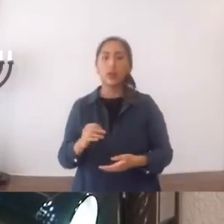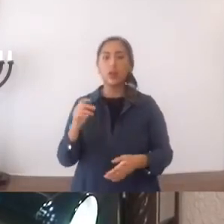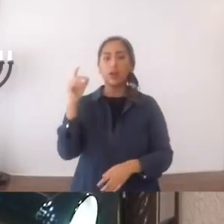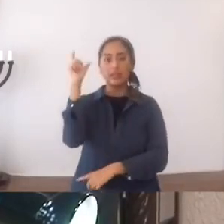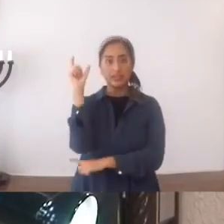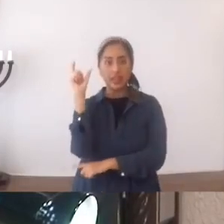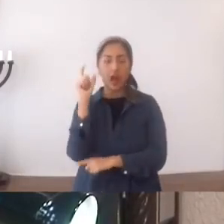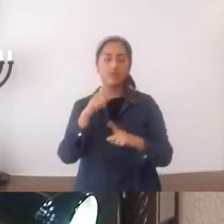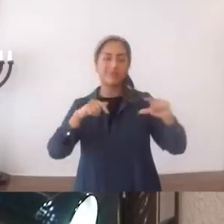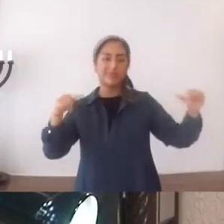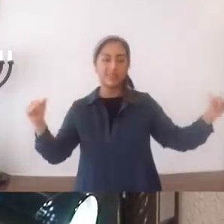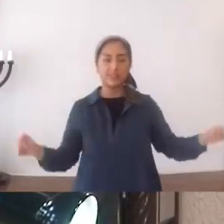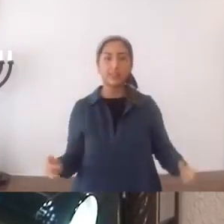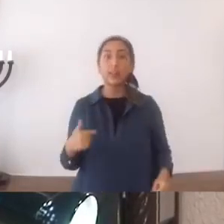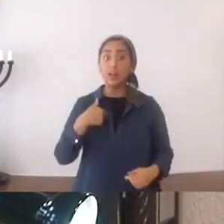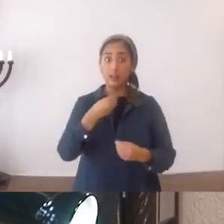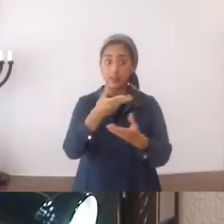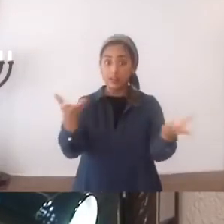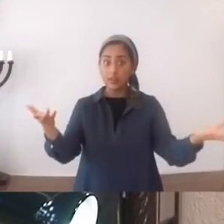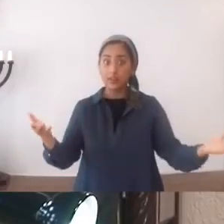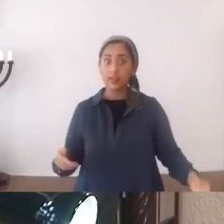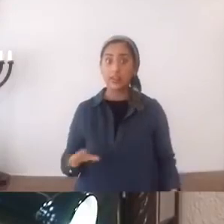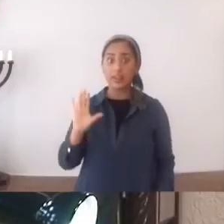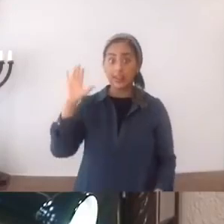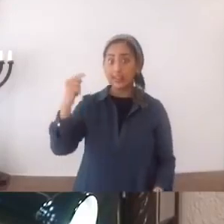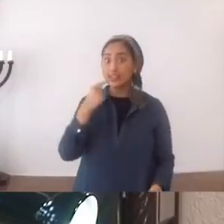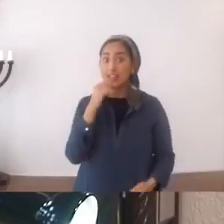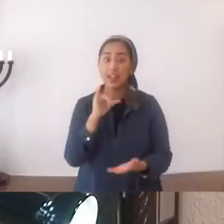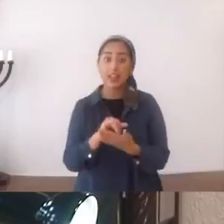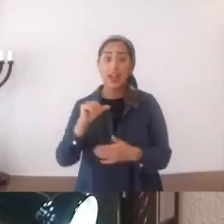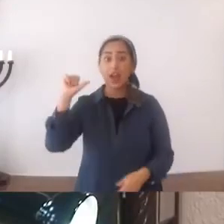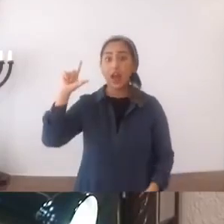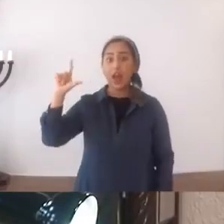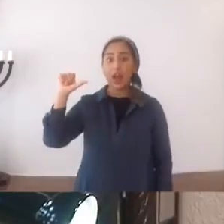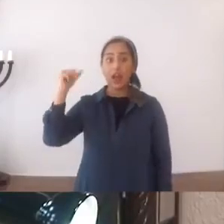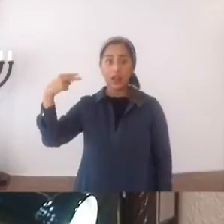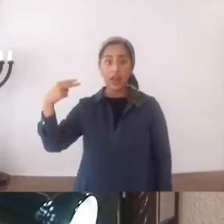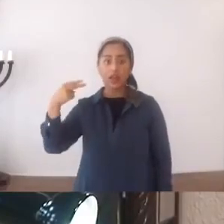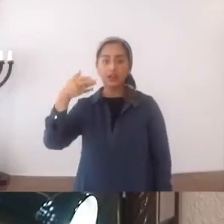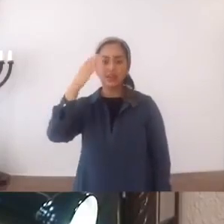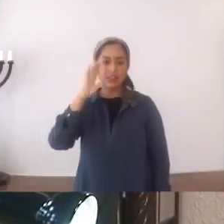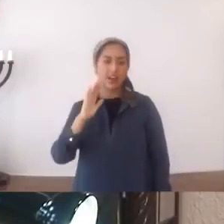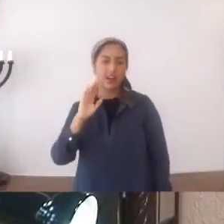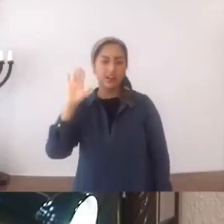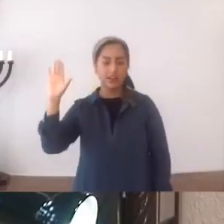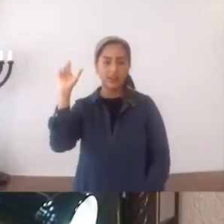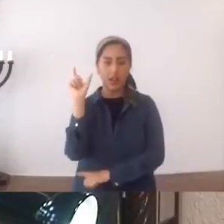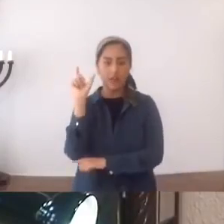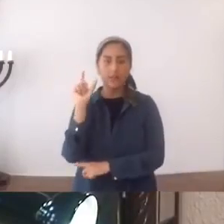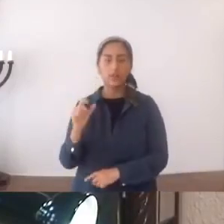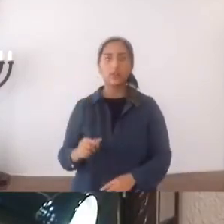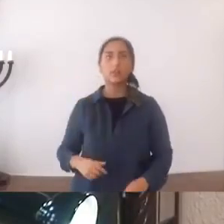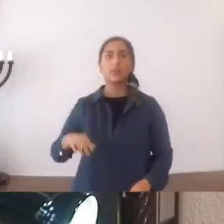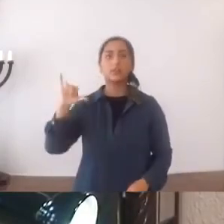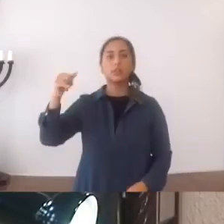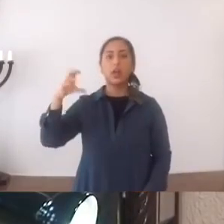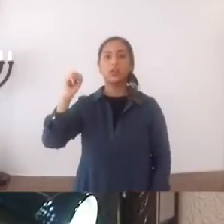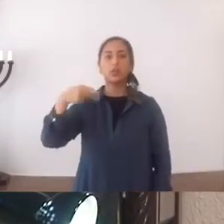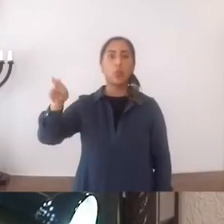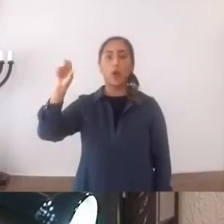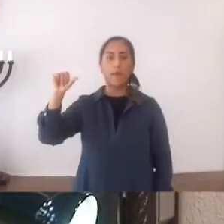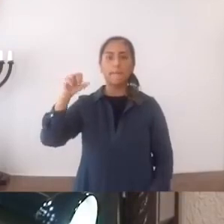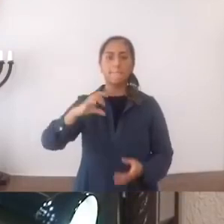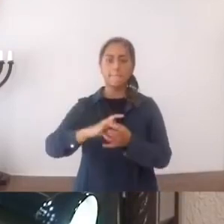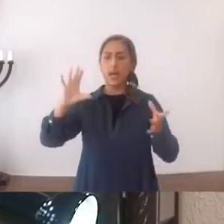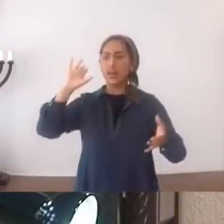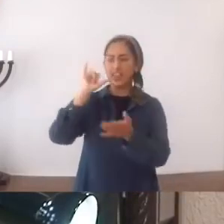Buddha, en Alá, in Allah, etc. etc. Por cierto, By the way, él declaró que Alá, he declared that Allah, Yahshua HaMashiach reprende